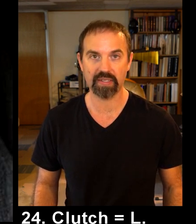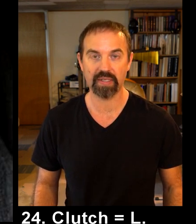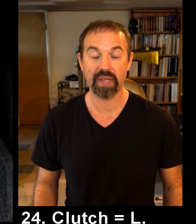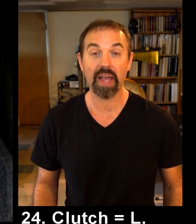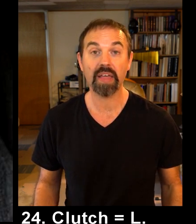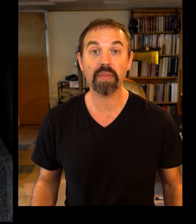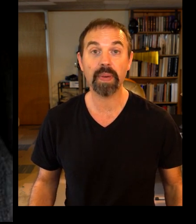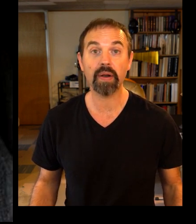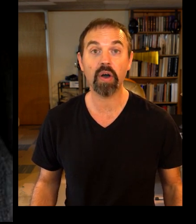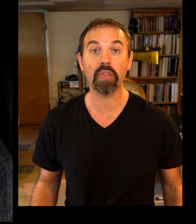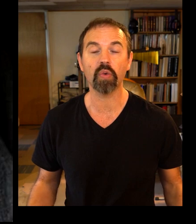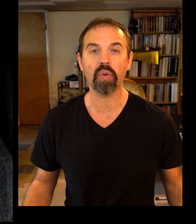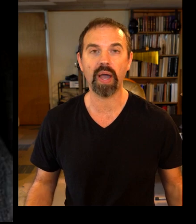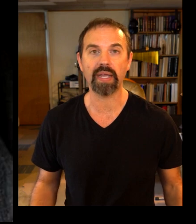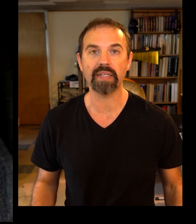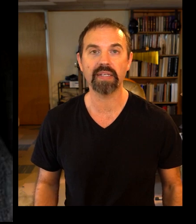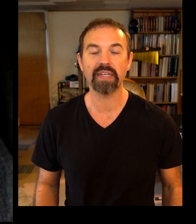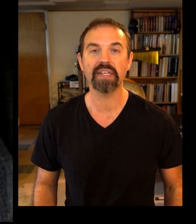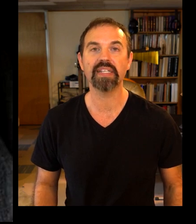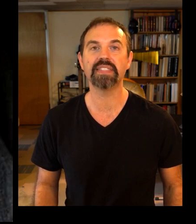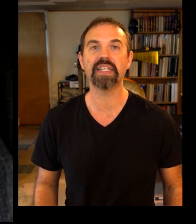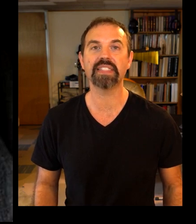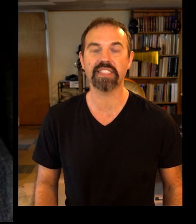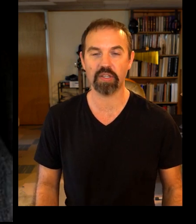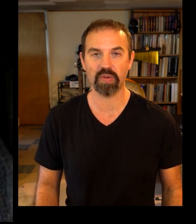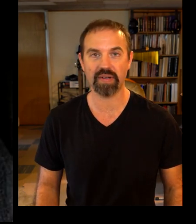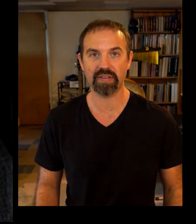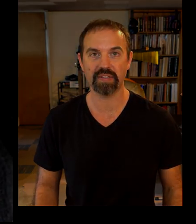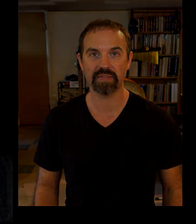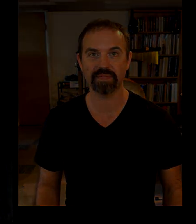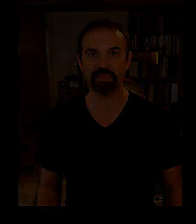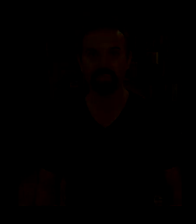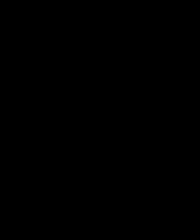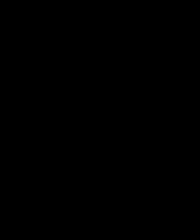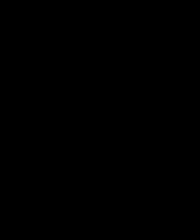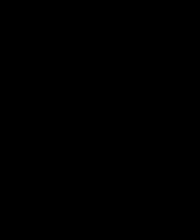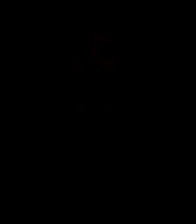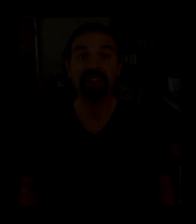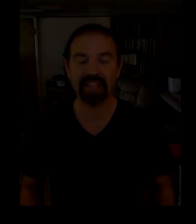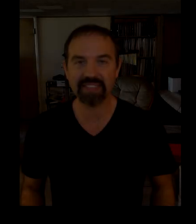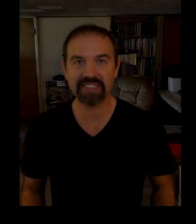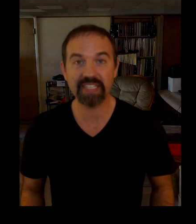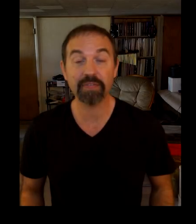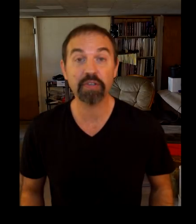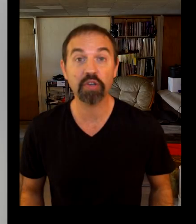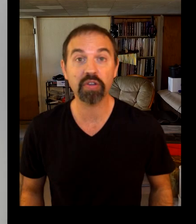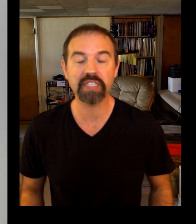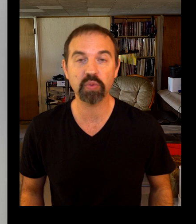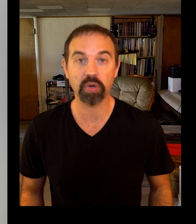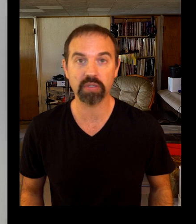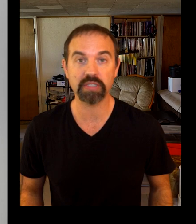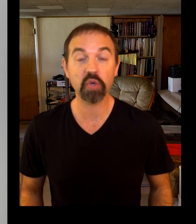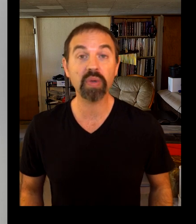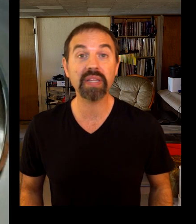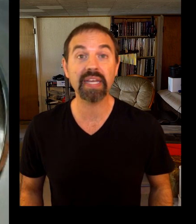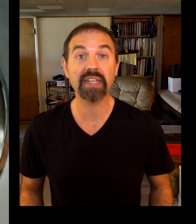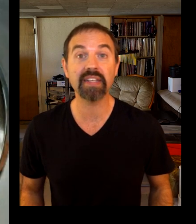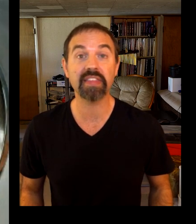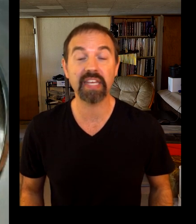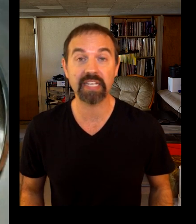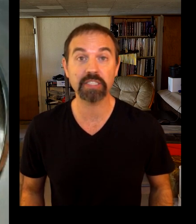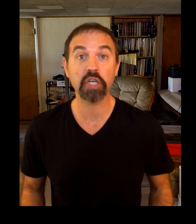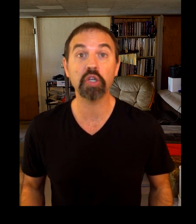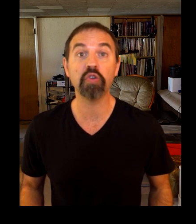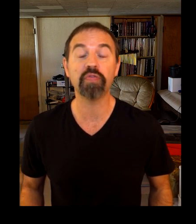brake, and the pedal on the right is the accelerator. Let's see if you know these words related